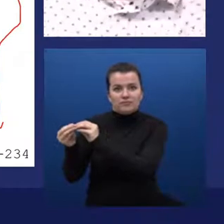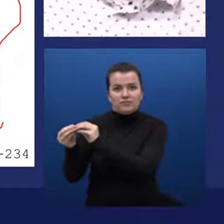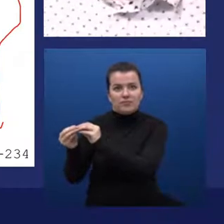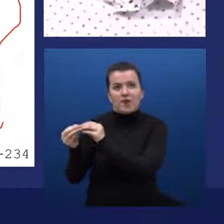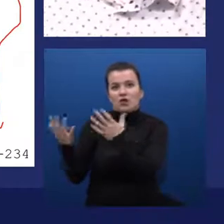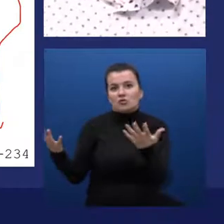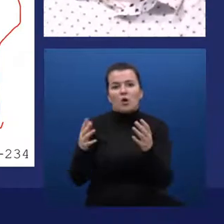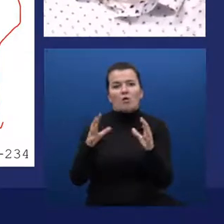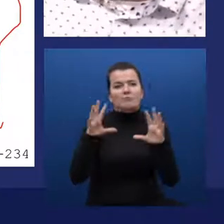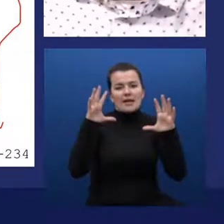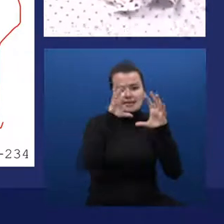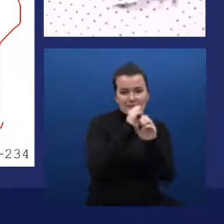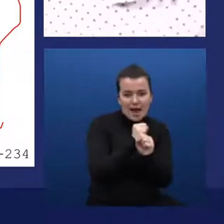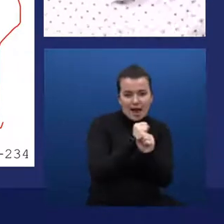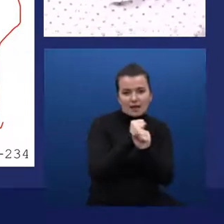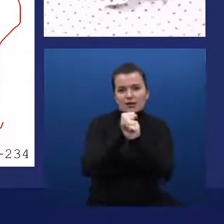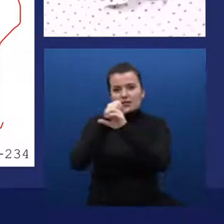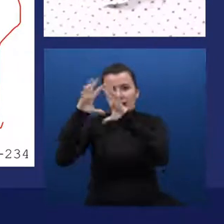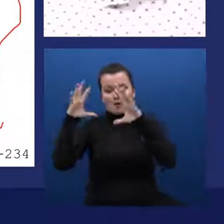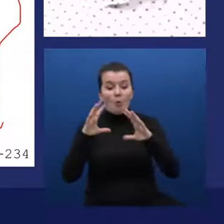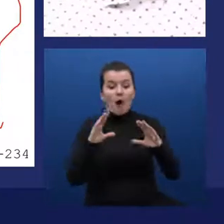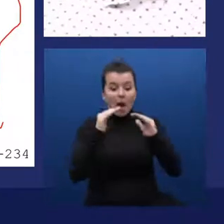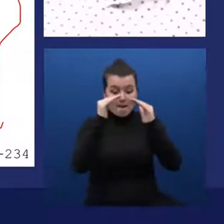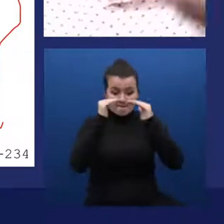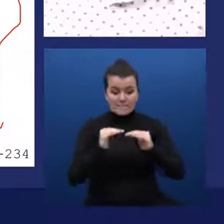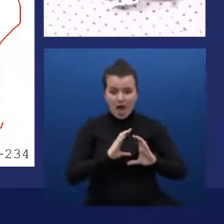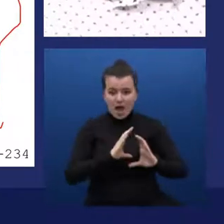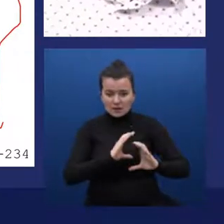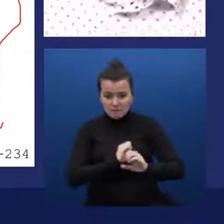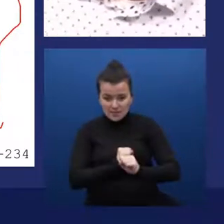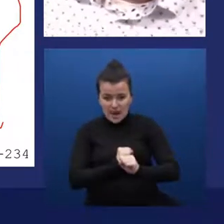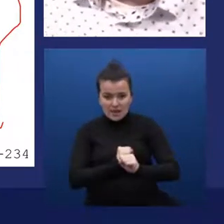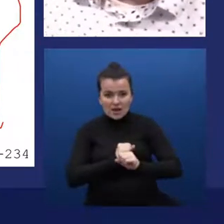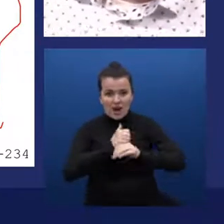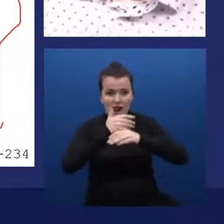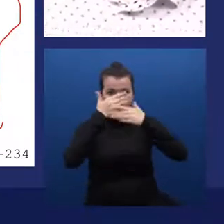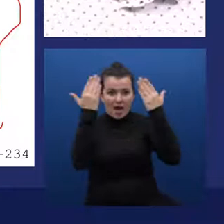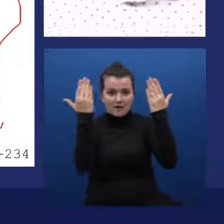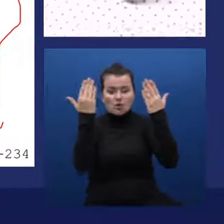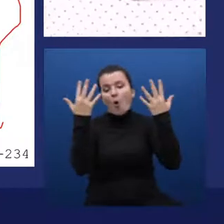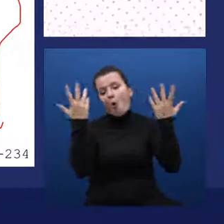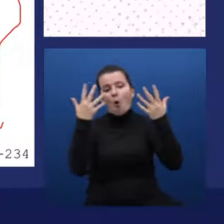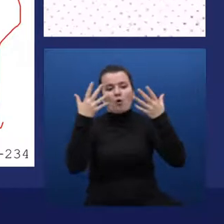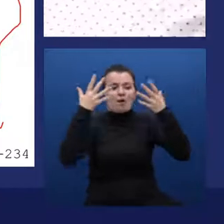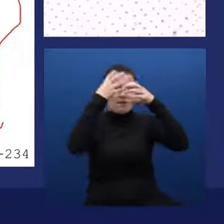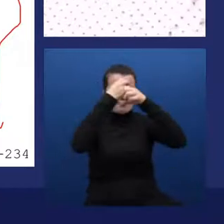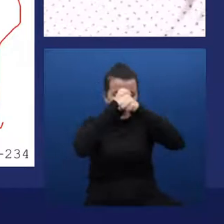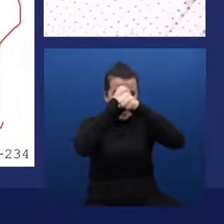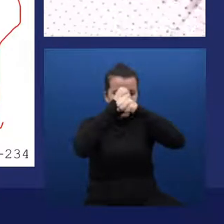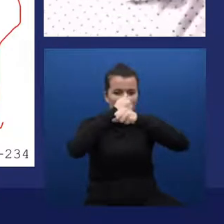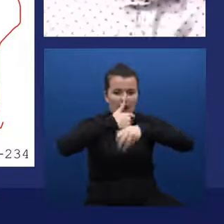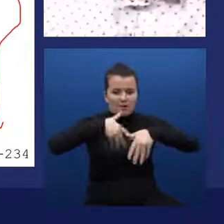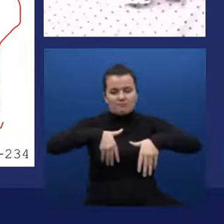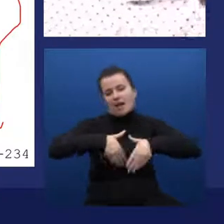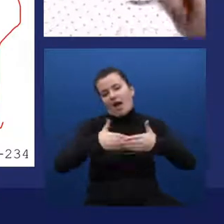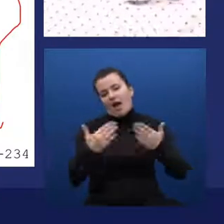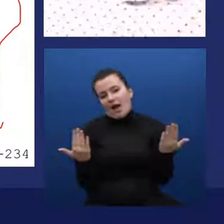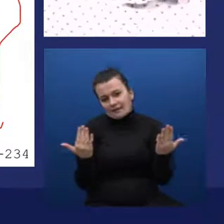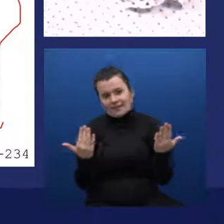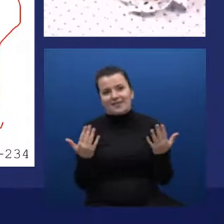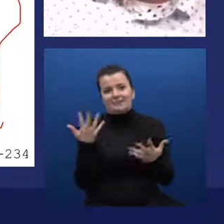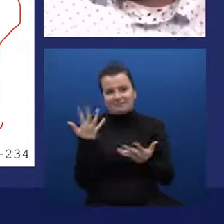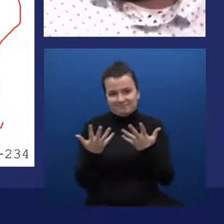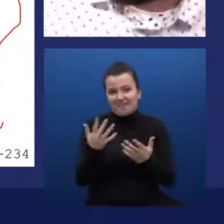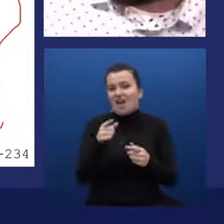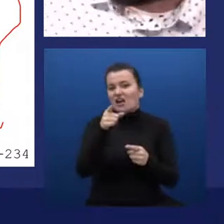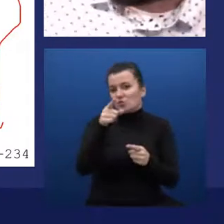darkness at the bottom versus darkness at the top. If it's negative, darkness at the bottom, positive, darkness at the top. Now, here is a goofy question